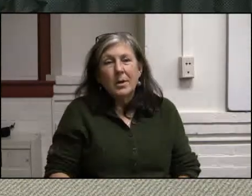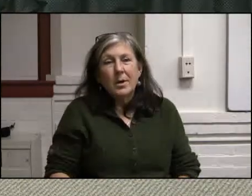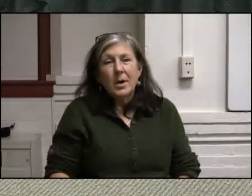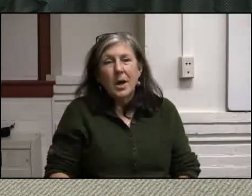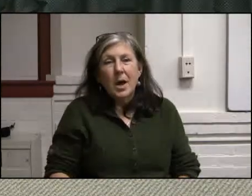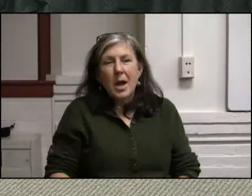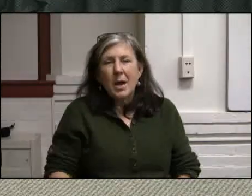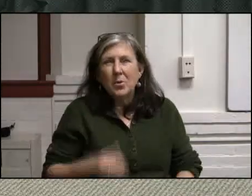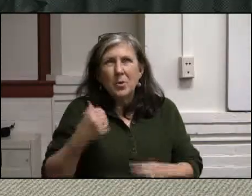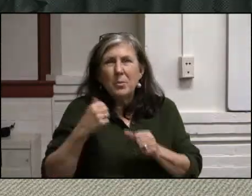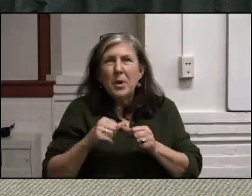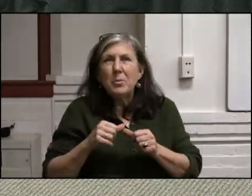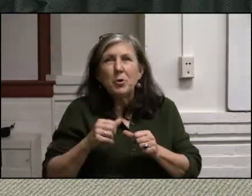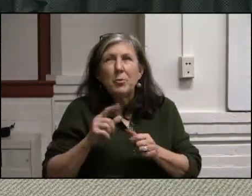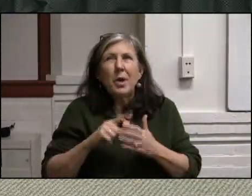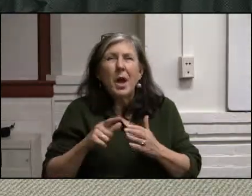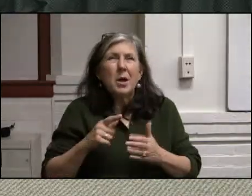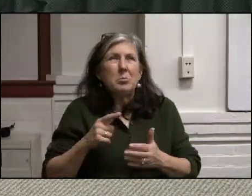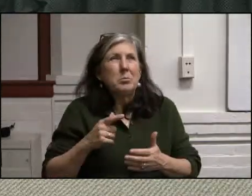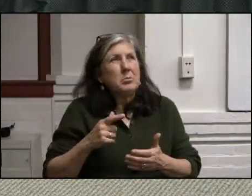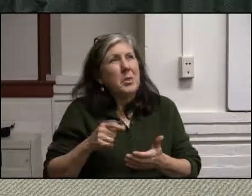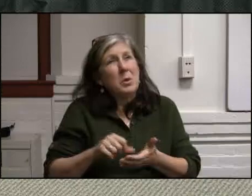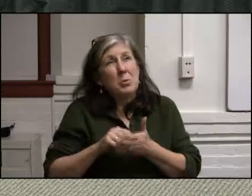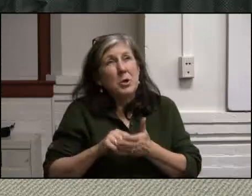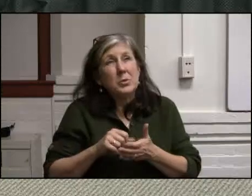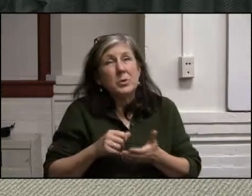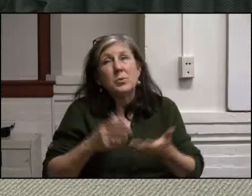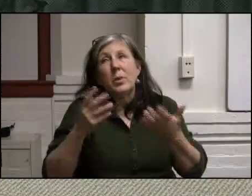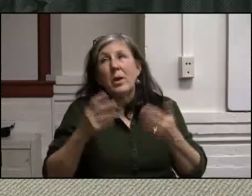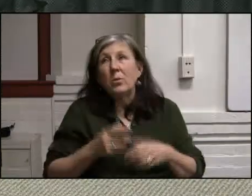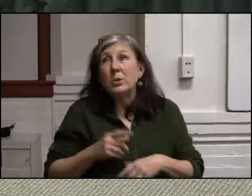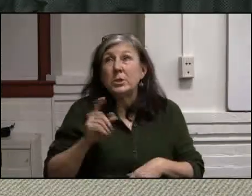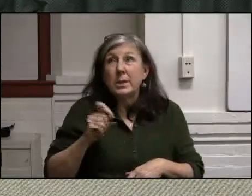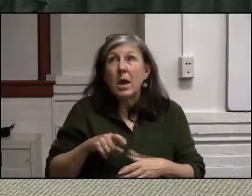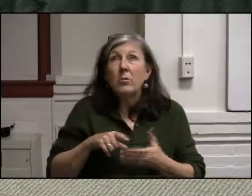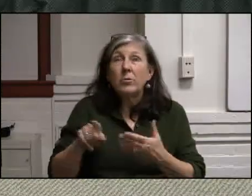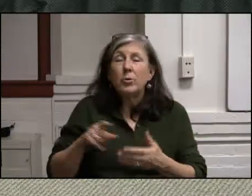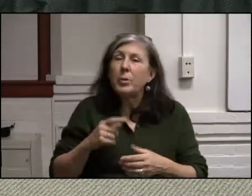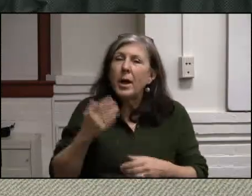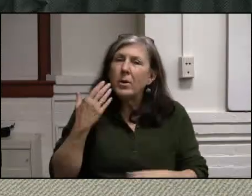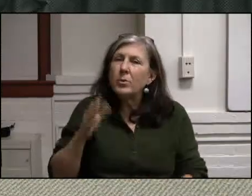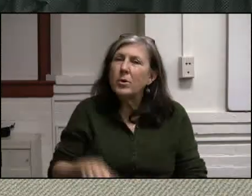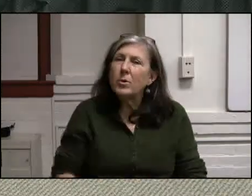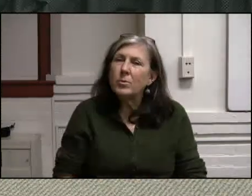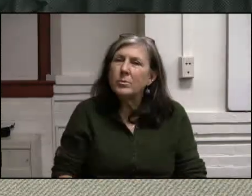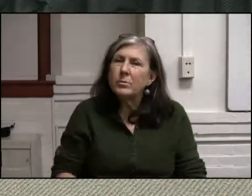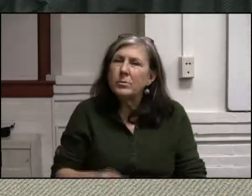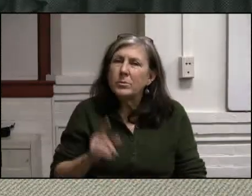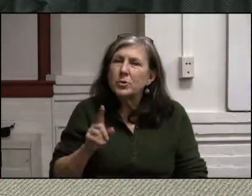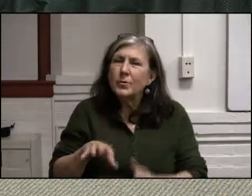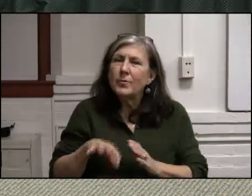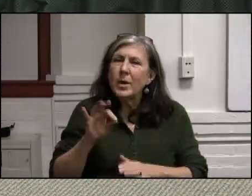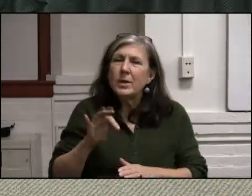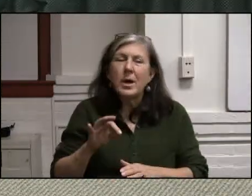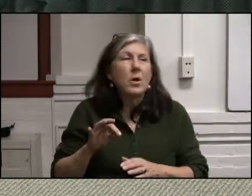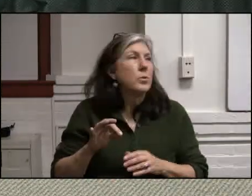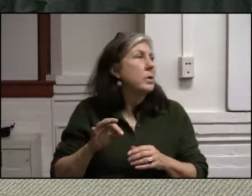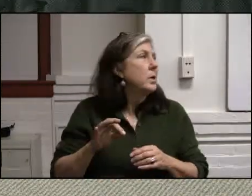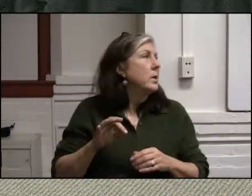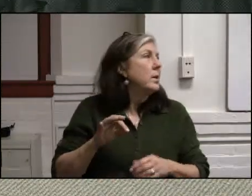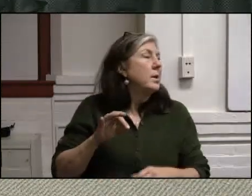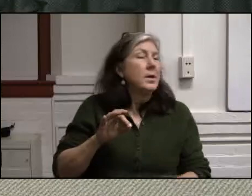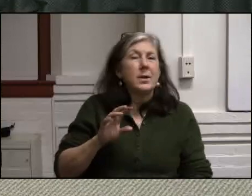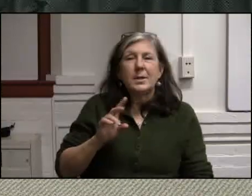I don't remember. The impression was, well, we just have to, but I don't know. Let's find out. I mean, I guess like We'll the find spirit was like, are